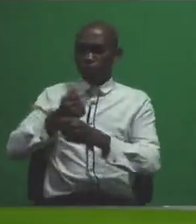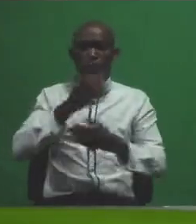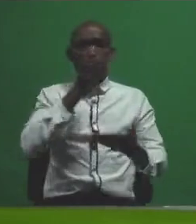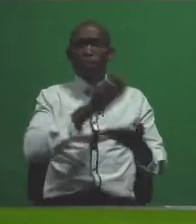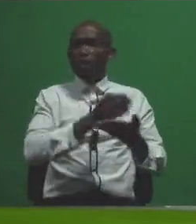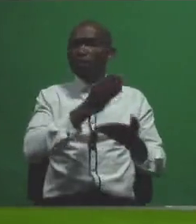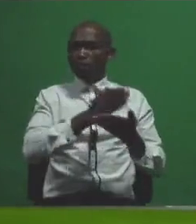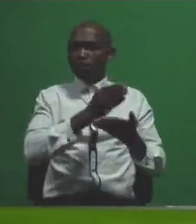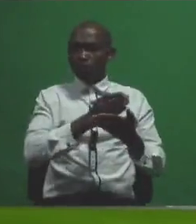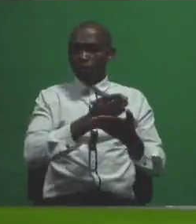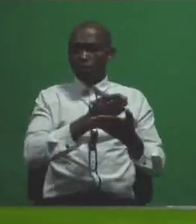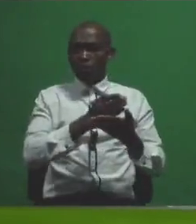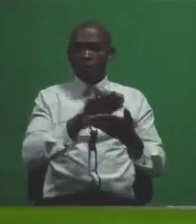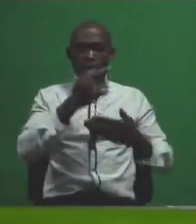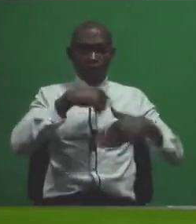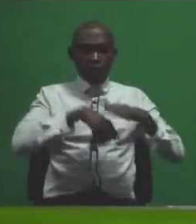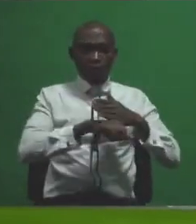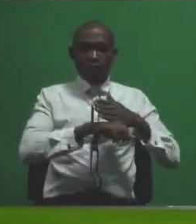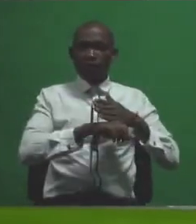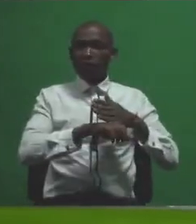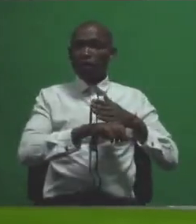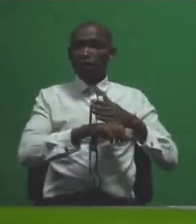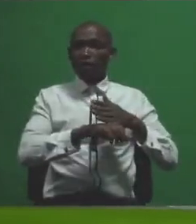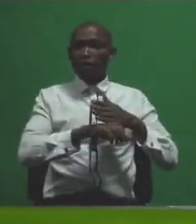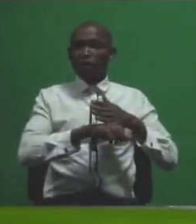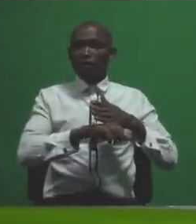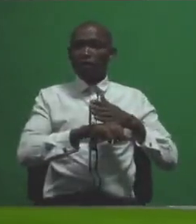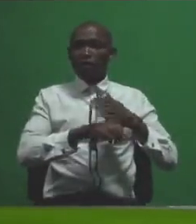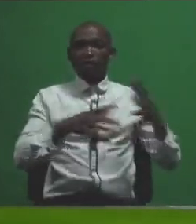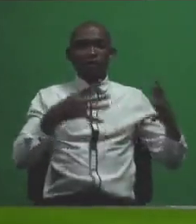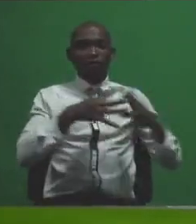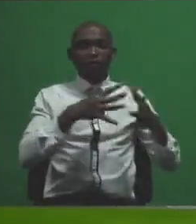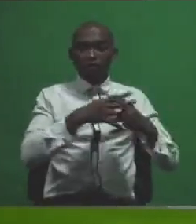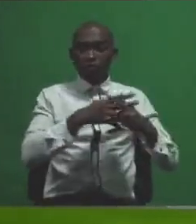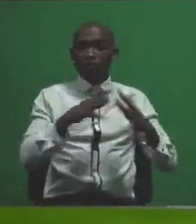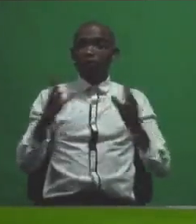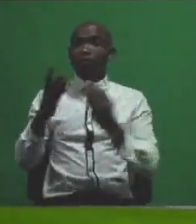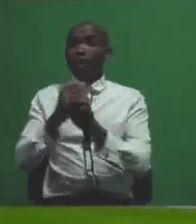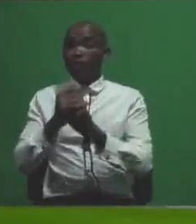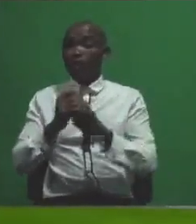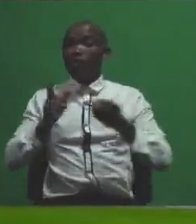make sure that you have been informed either by a teacher